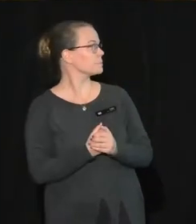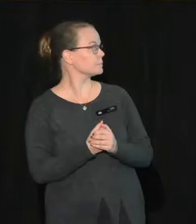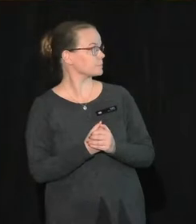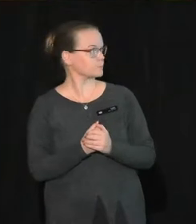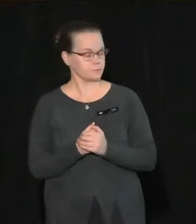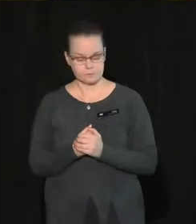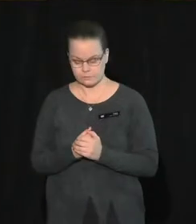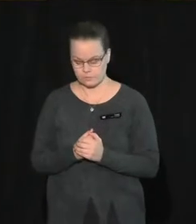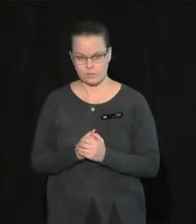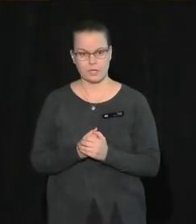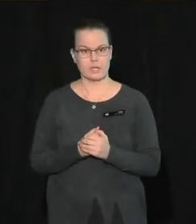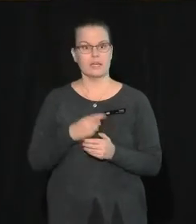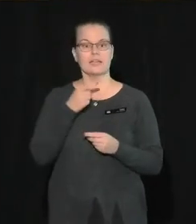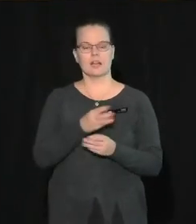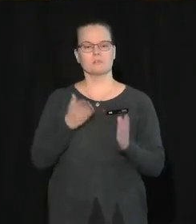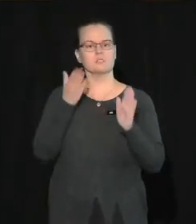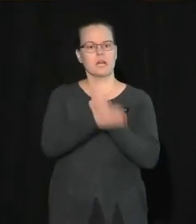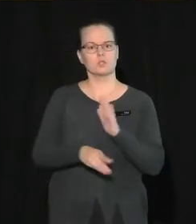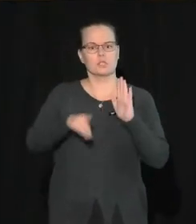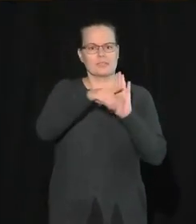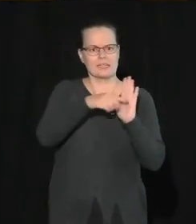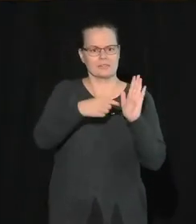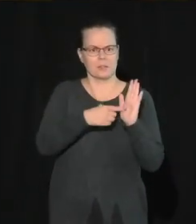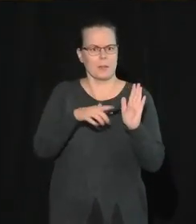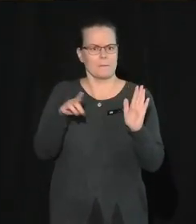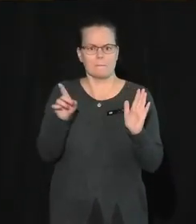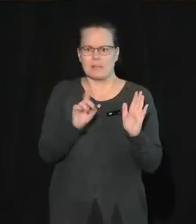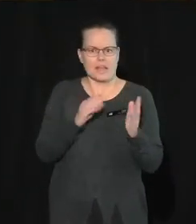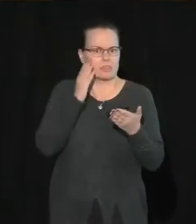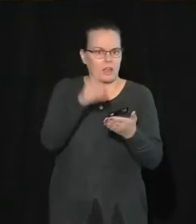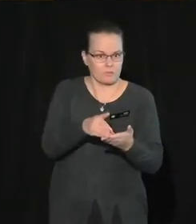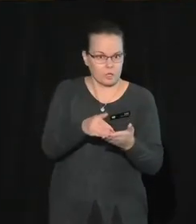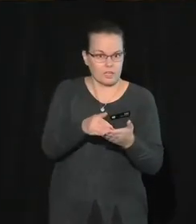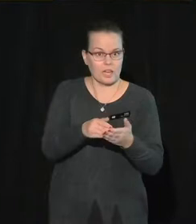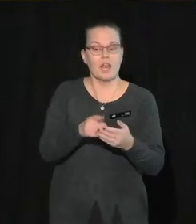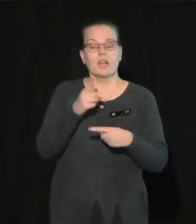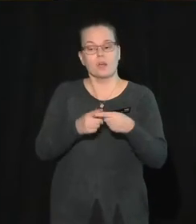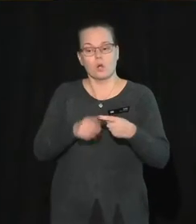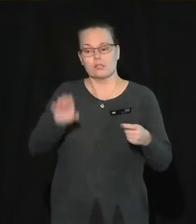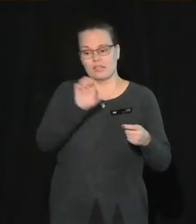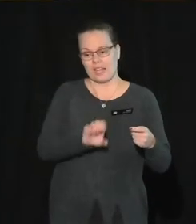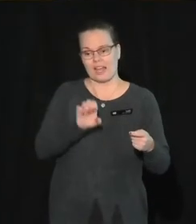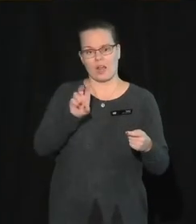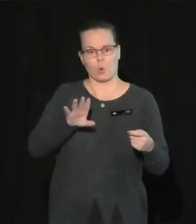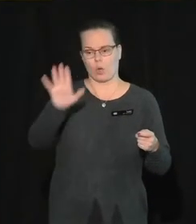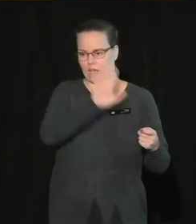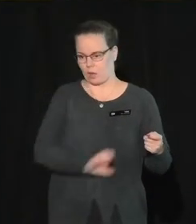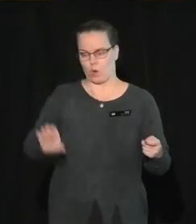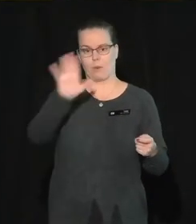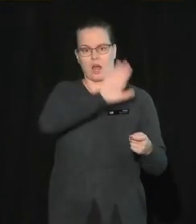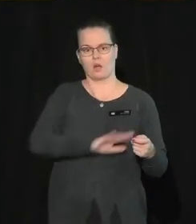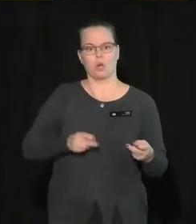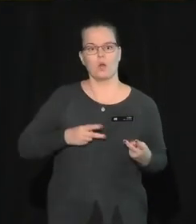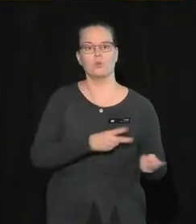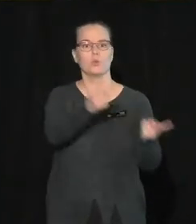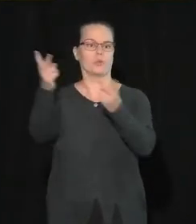The Accessibility Act aimed to harmonize approaches in Europe, to harmonize accessibility, and